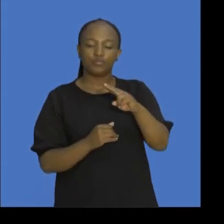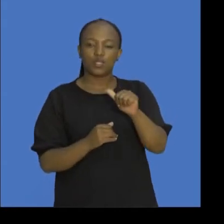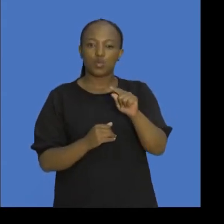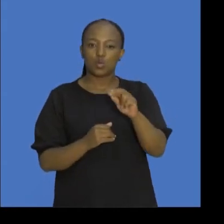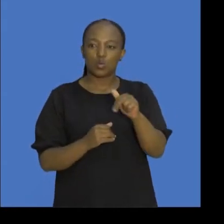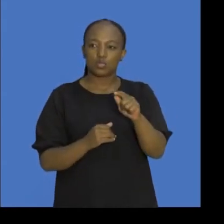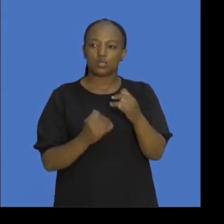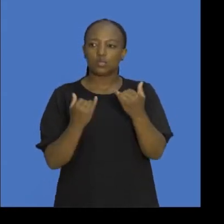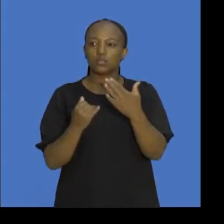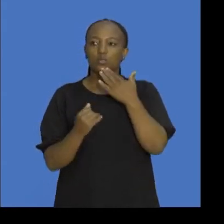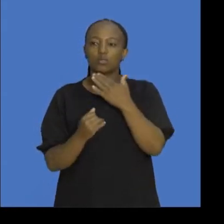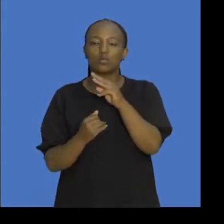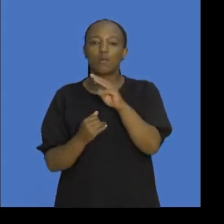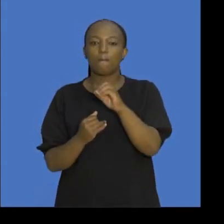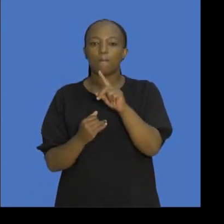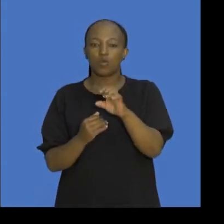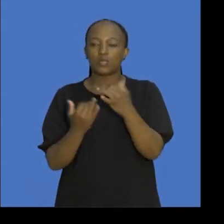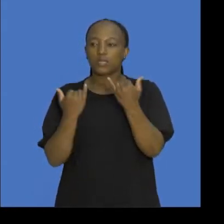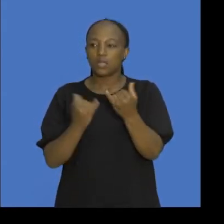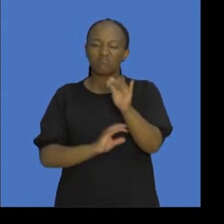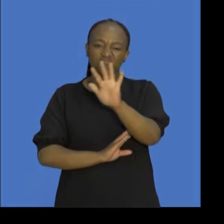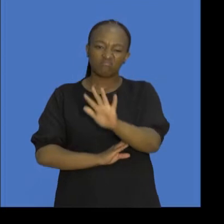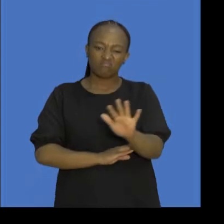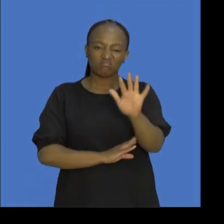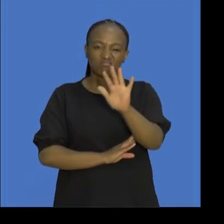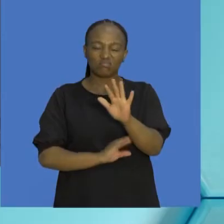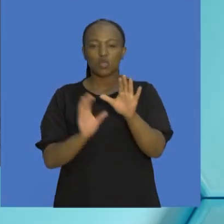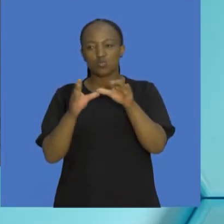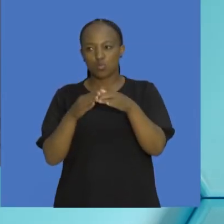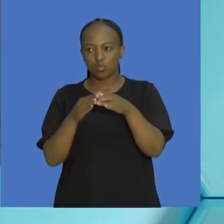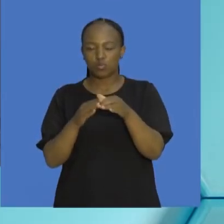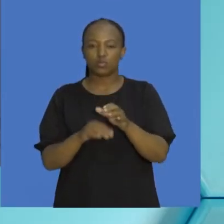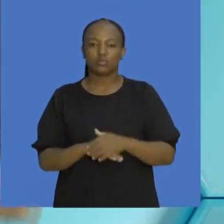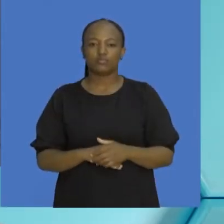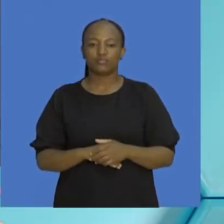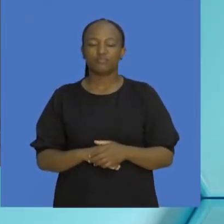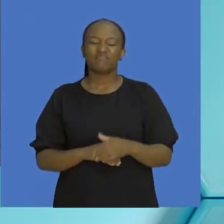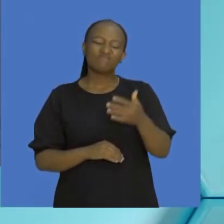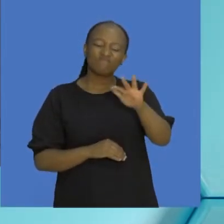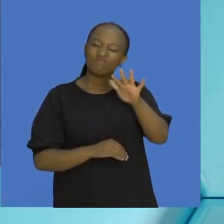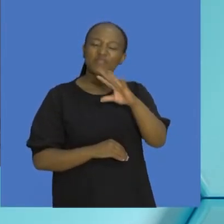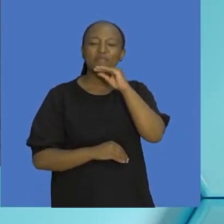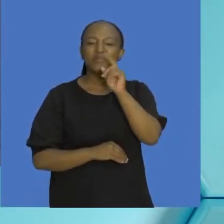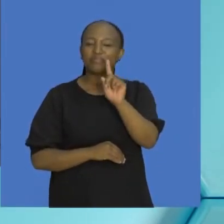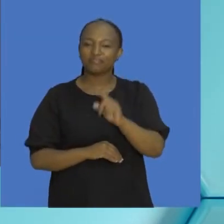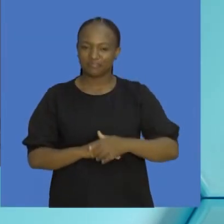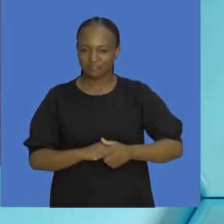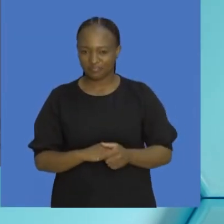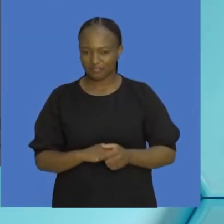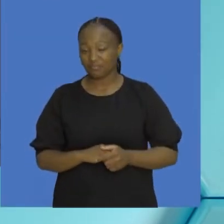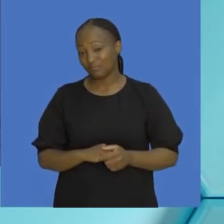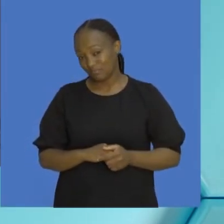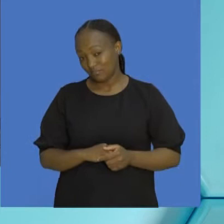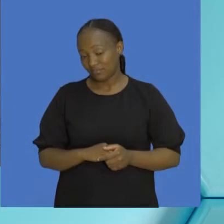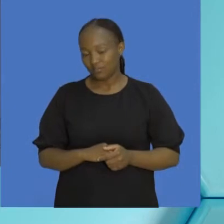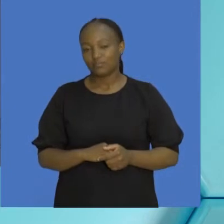mode. Now we're going to look at the estimated mean. What does estimate mean? You know,